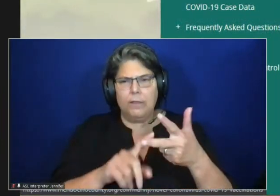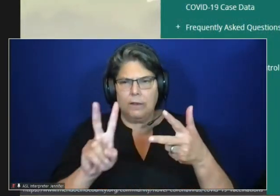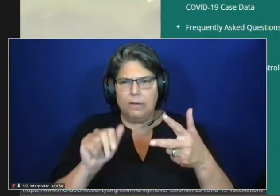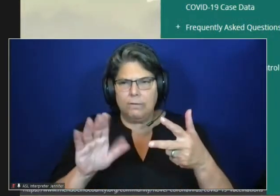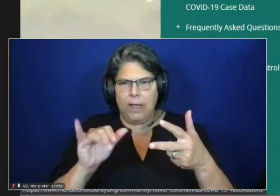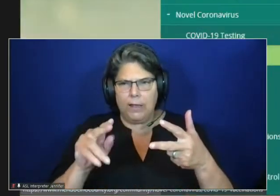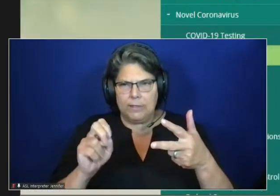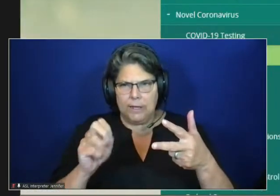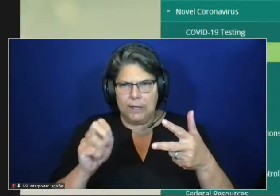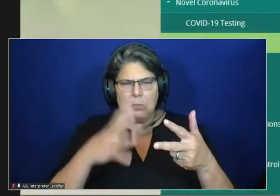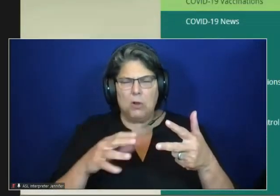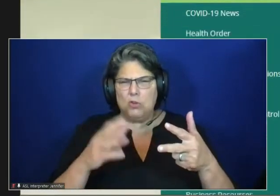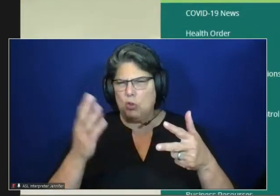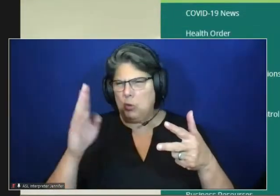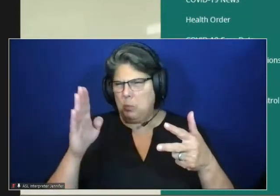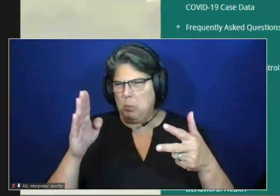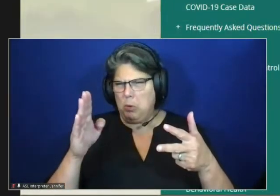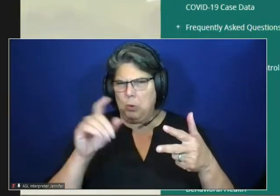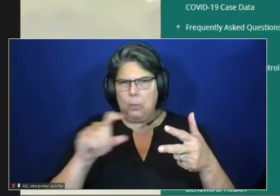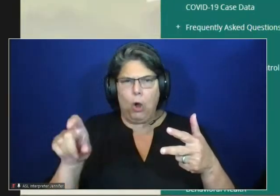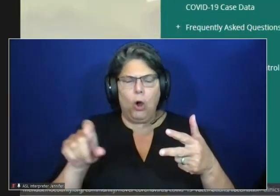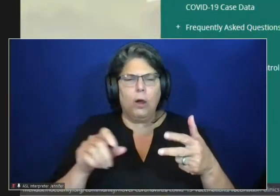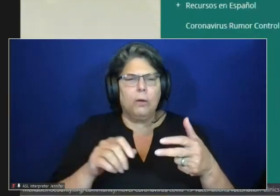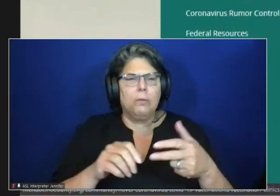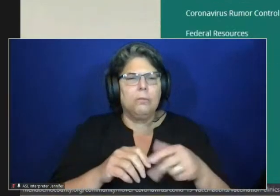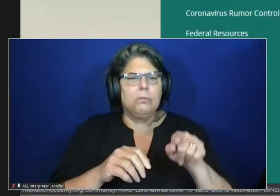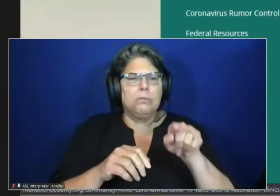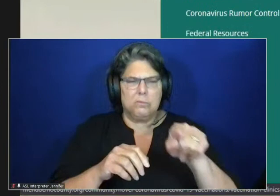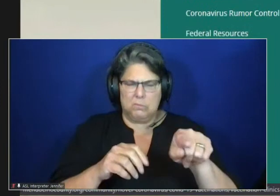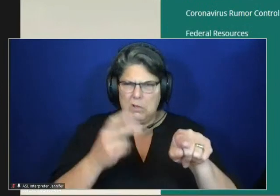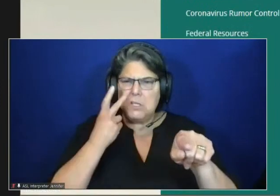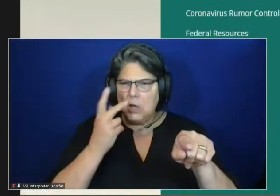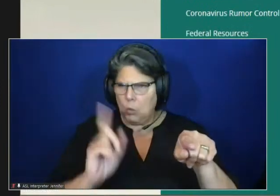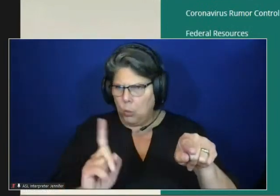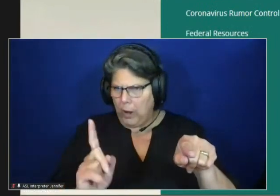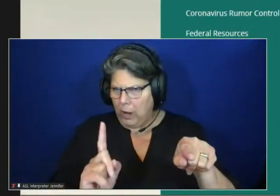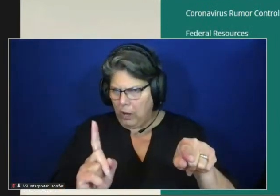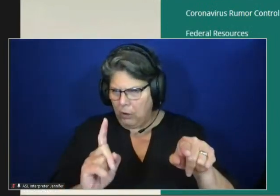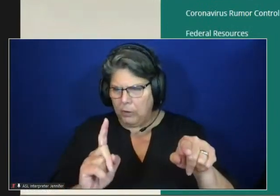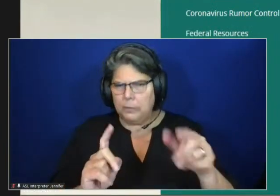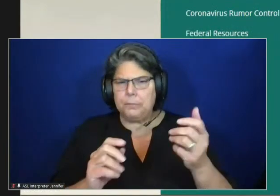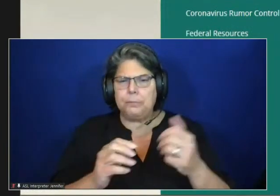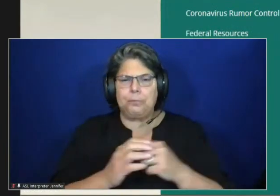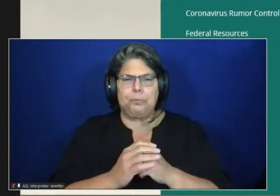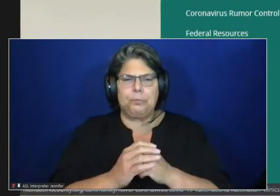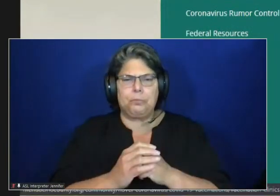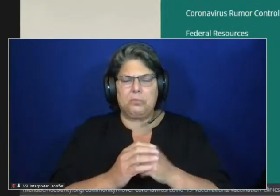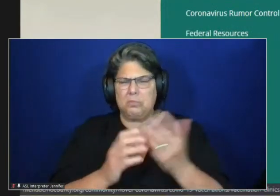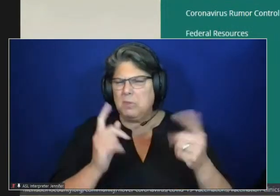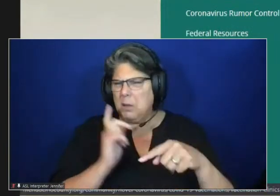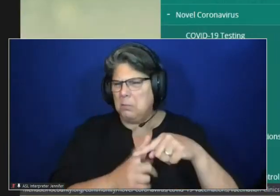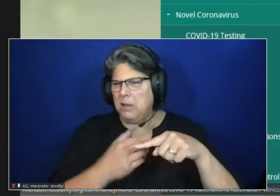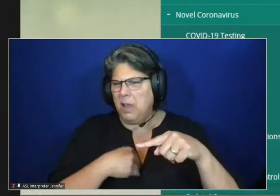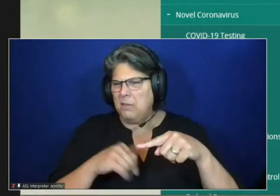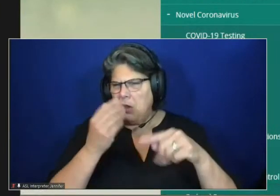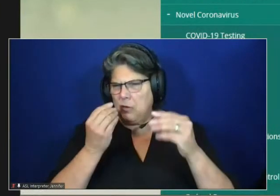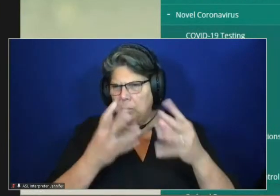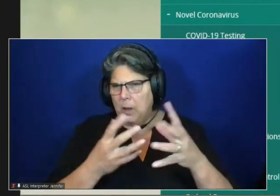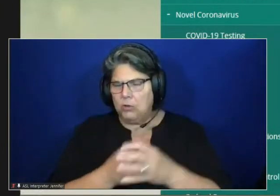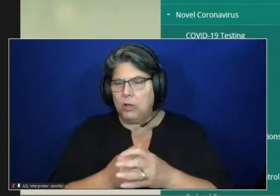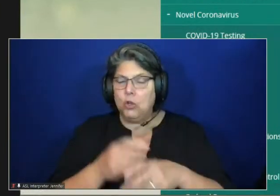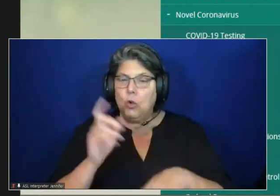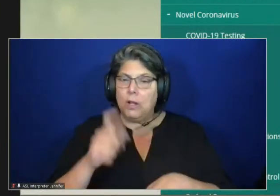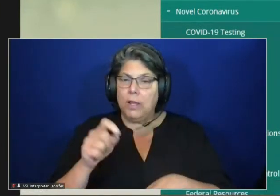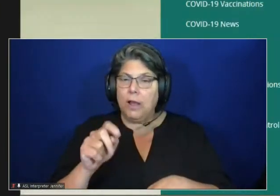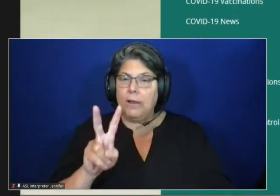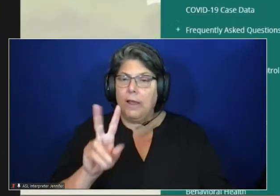blue bar. You can check out the vaccine clinics. You can also look at some of the other information we have available. If you click on vaccine